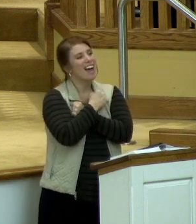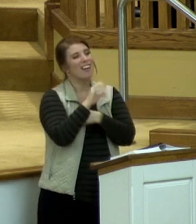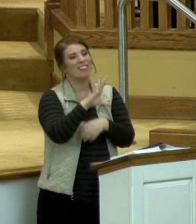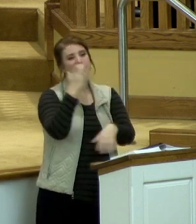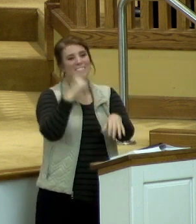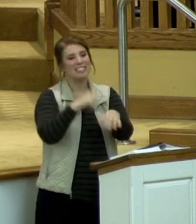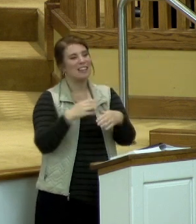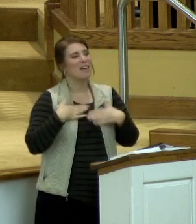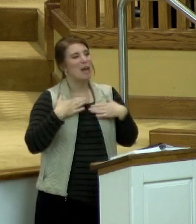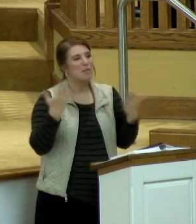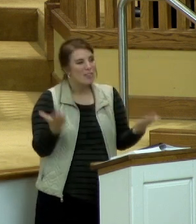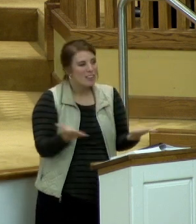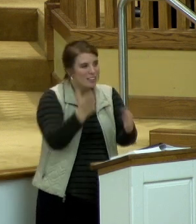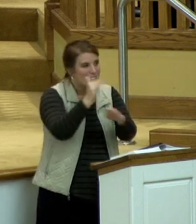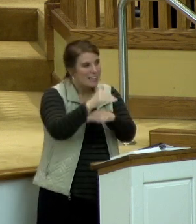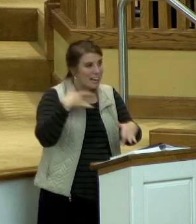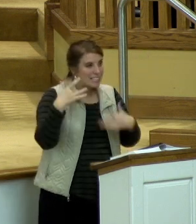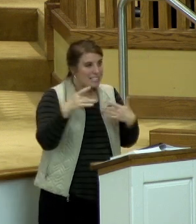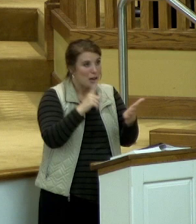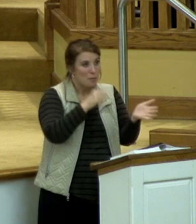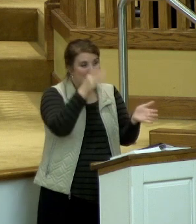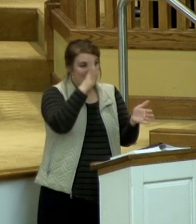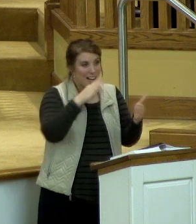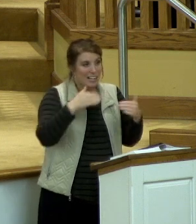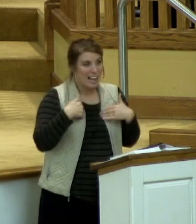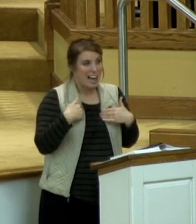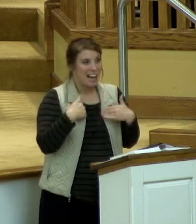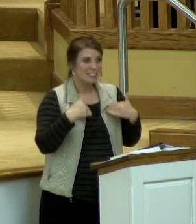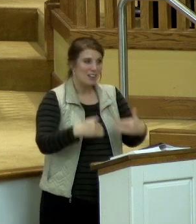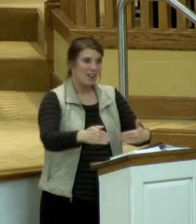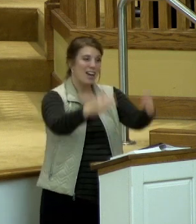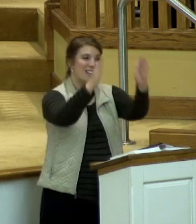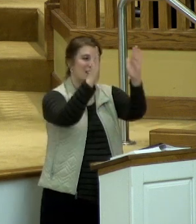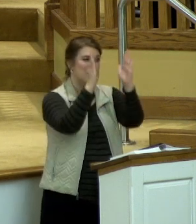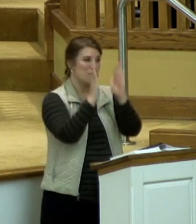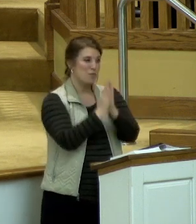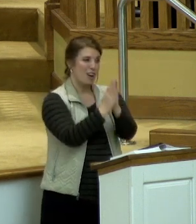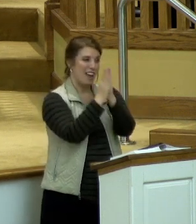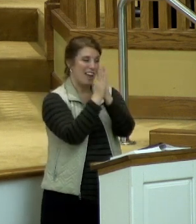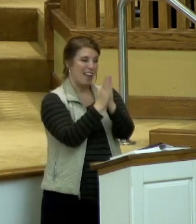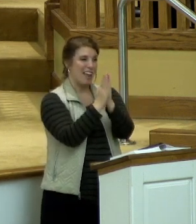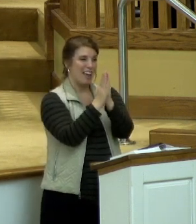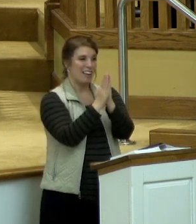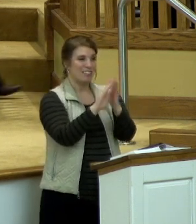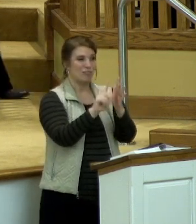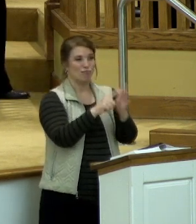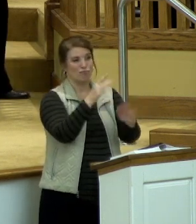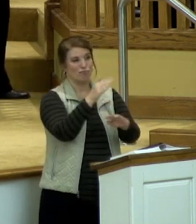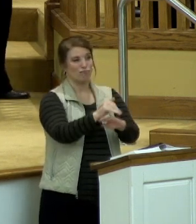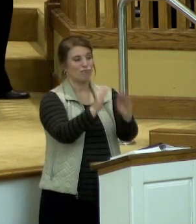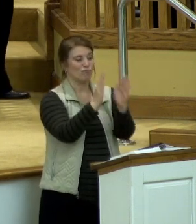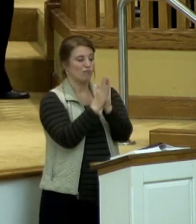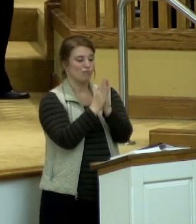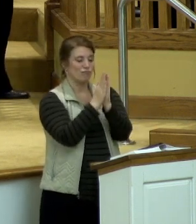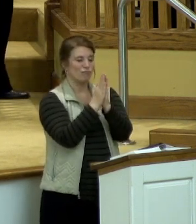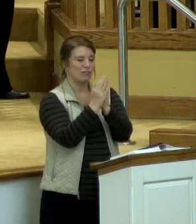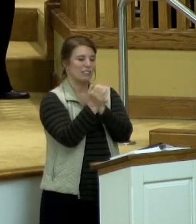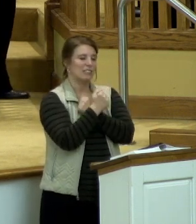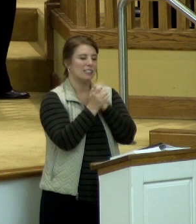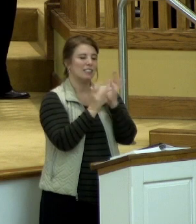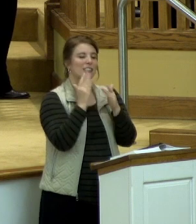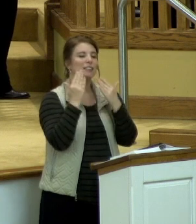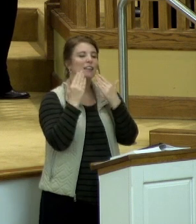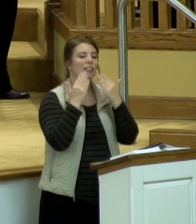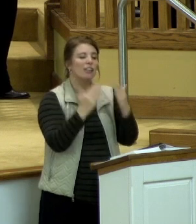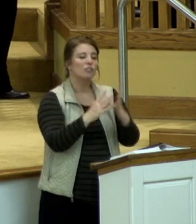are here tonight, and we're excited for what God has for the night, so let's go ahead and pray, and we'll get into tonight's evening and everything that's going on. Dear Jesus, thank you so